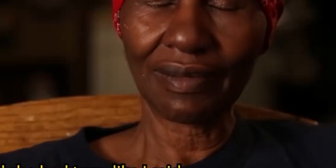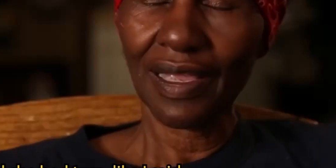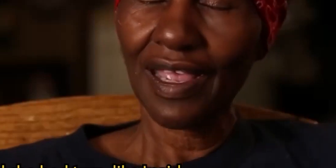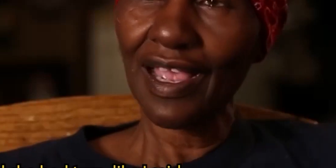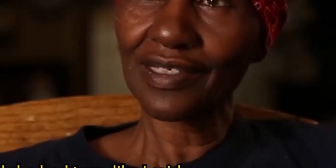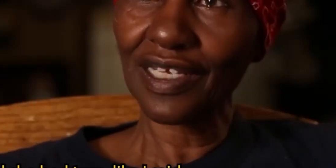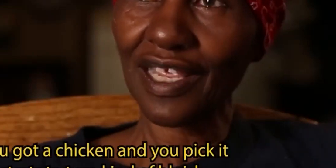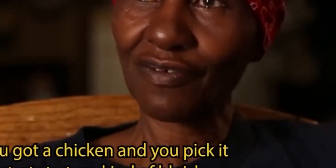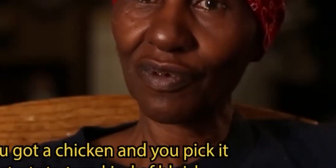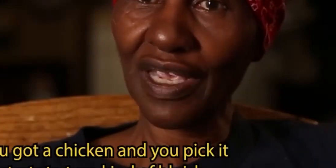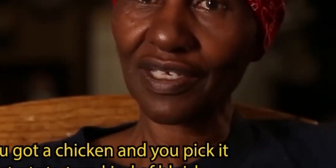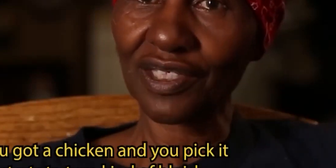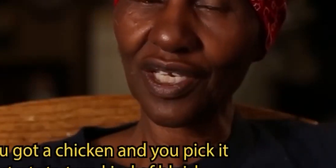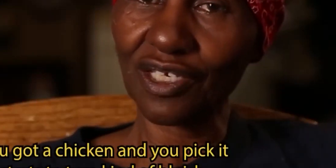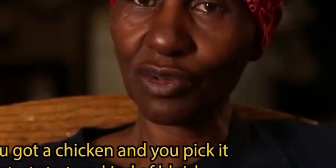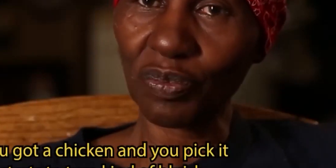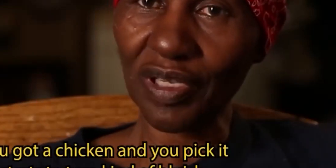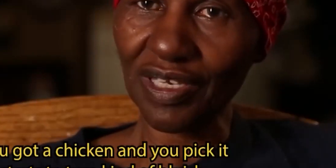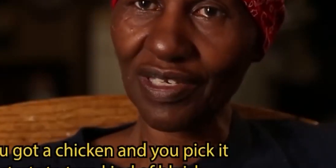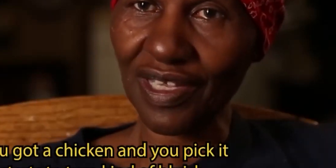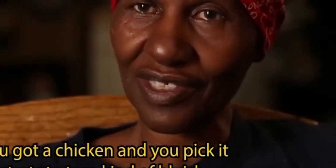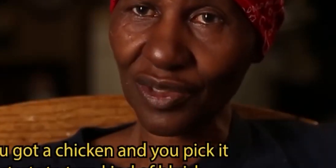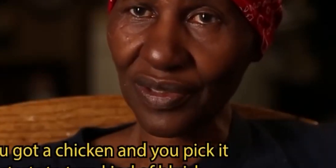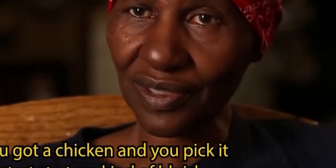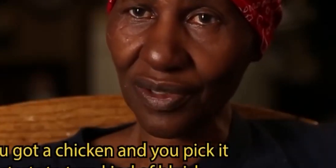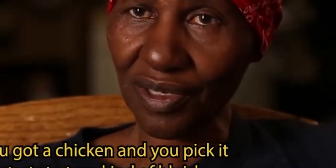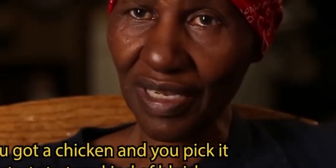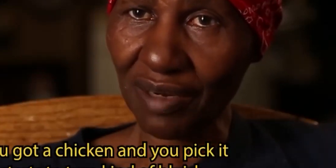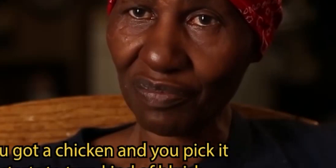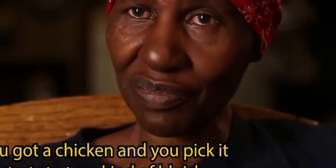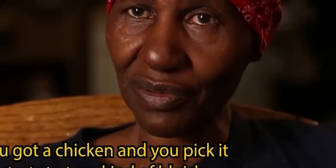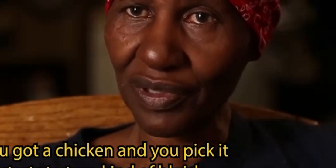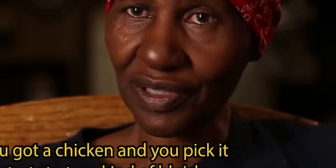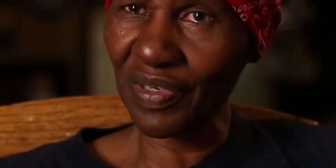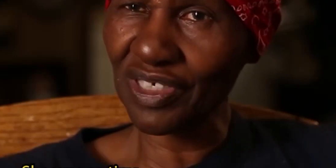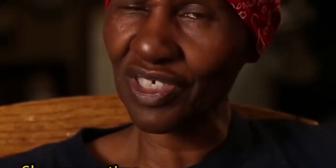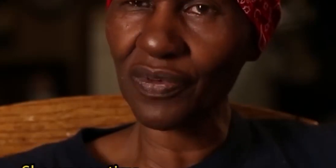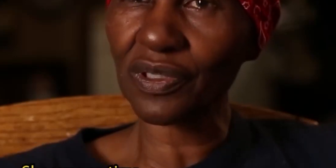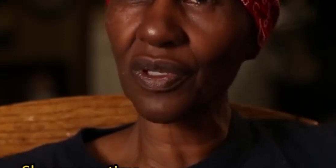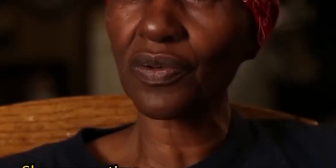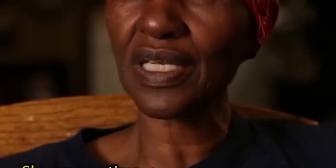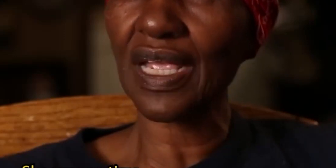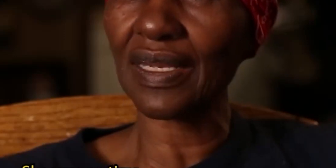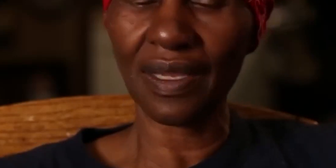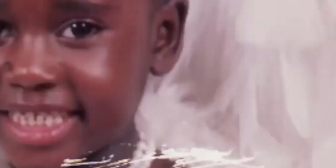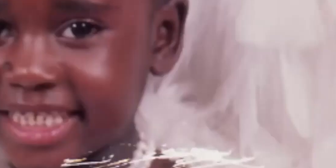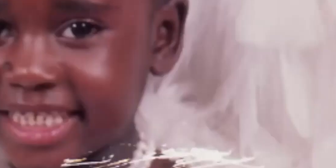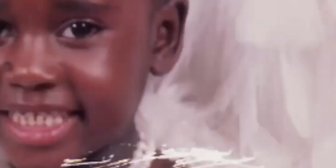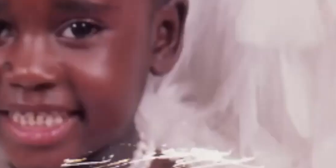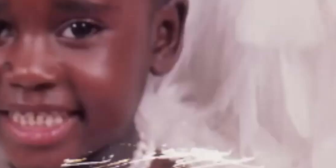like, I said, like if you got a chicken and you pick it and it starts to turn kind of a bluish, but she was so